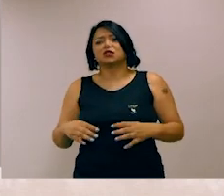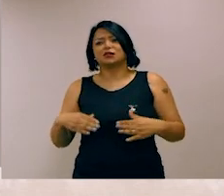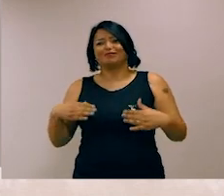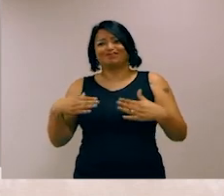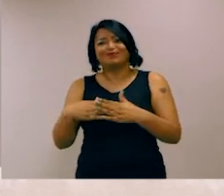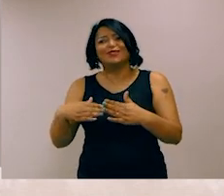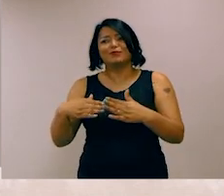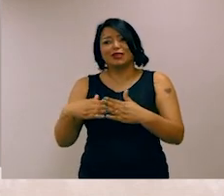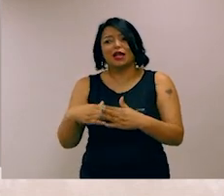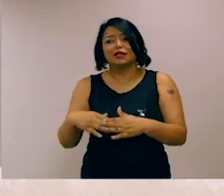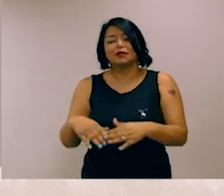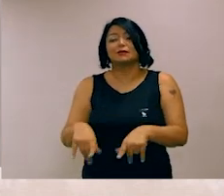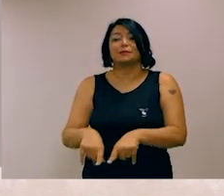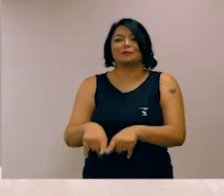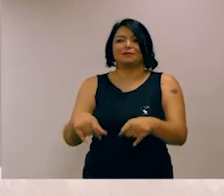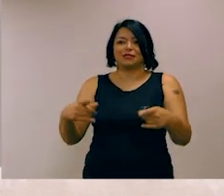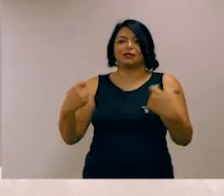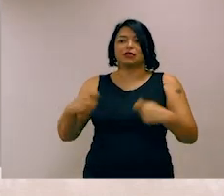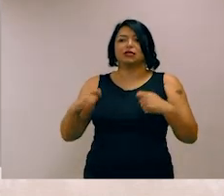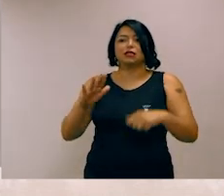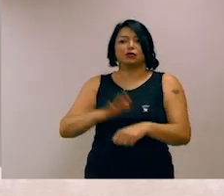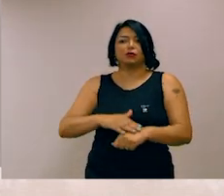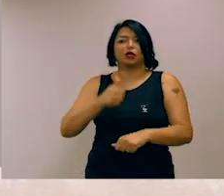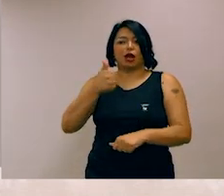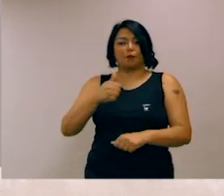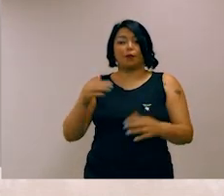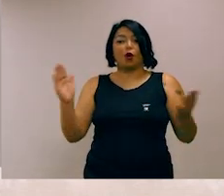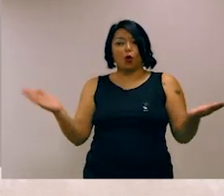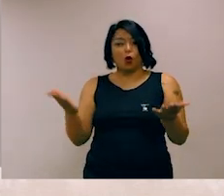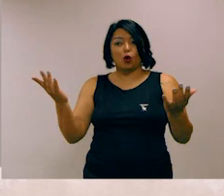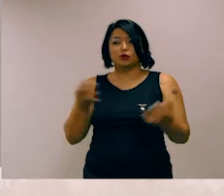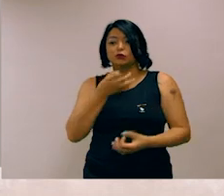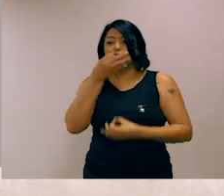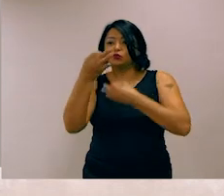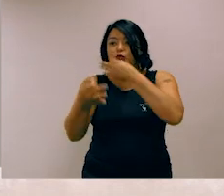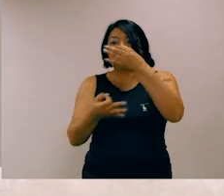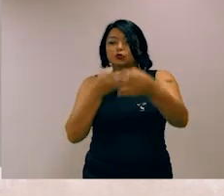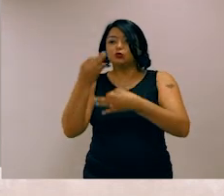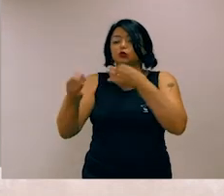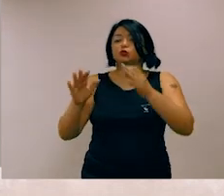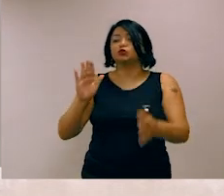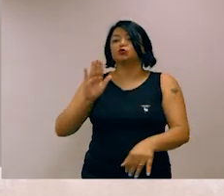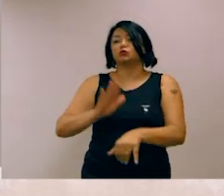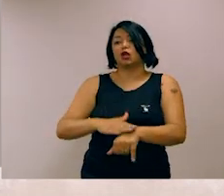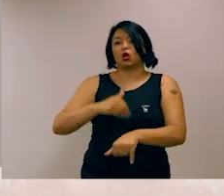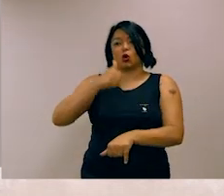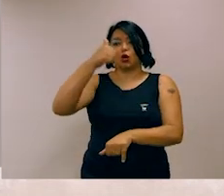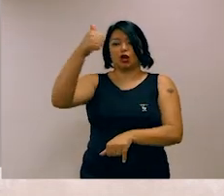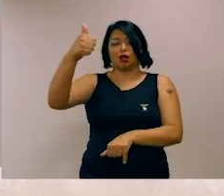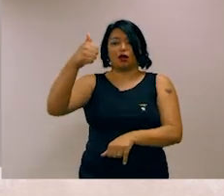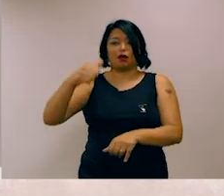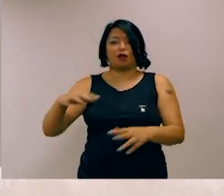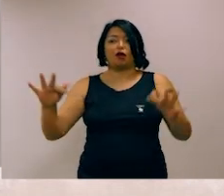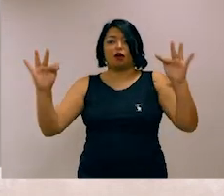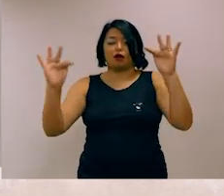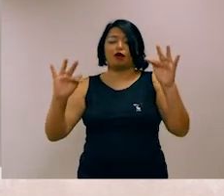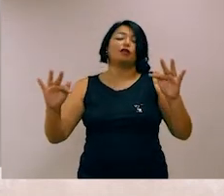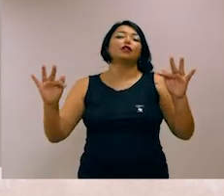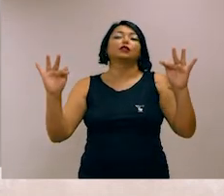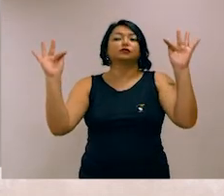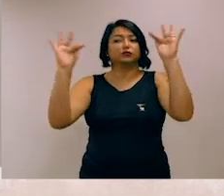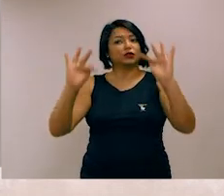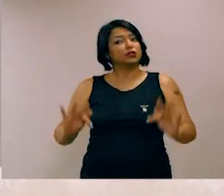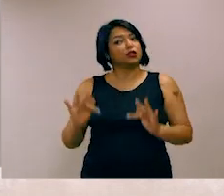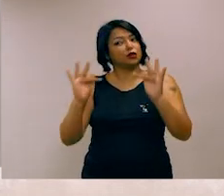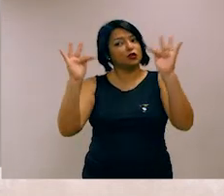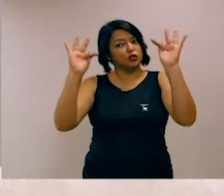comes to data analysis. And here are the proposals to optimize the tool that we are using already. One of